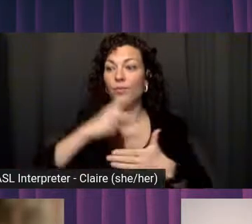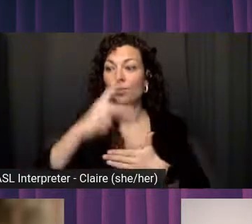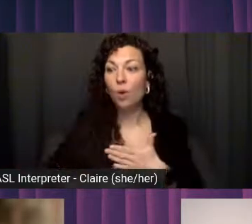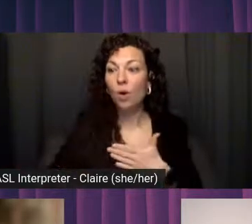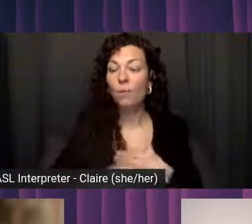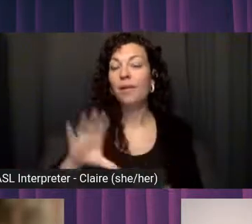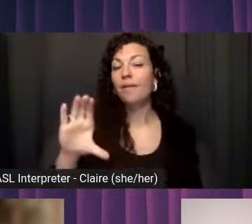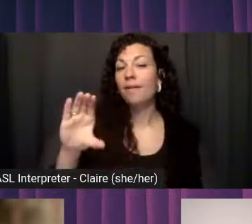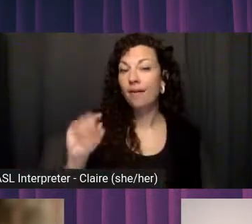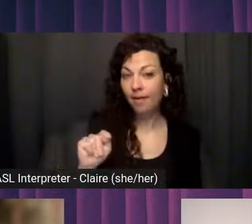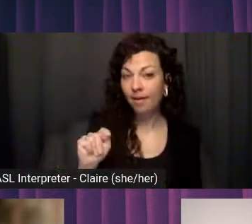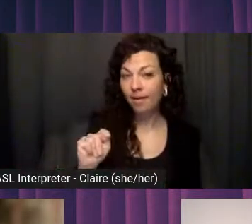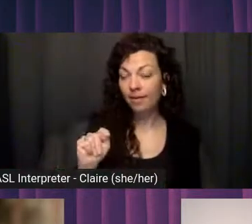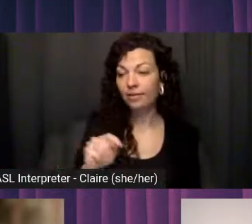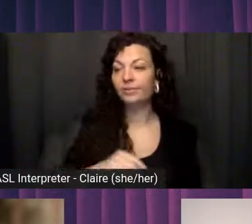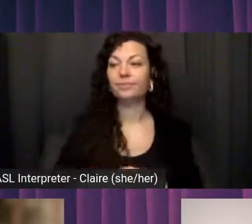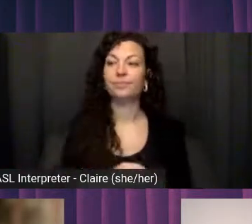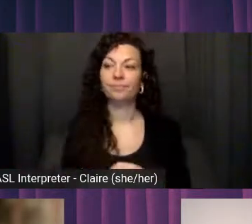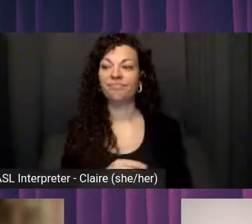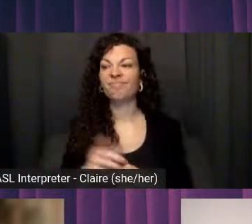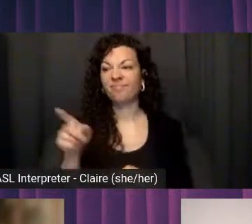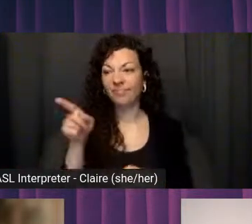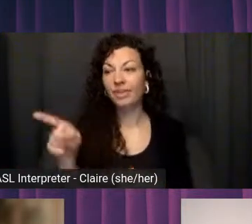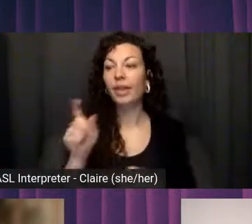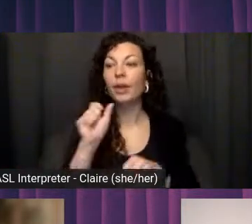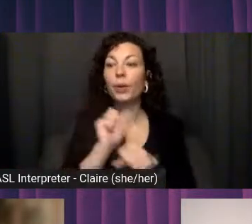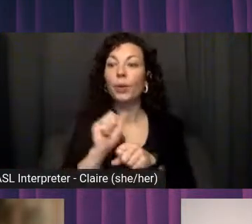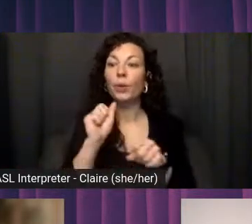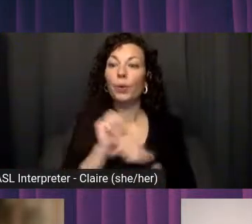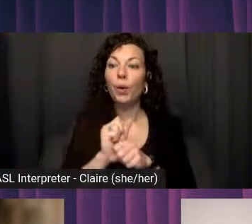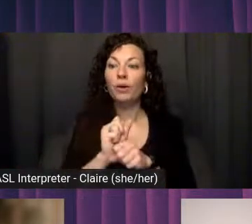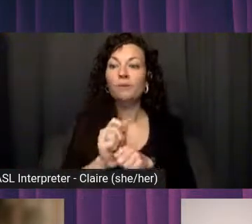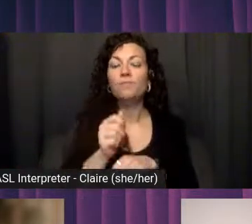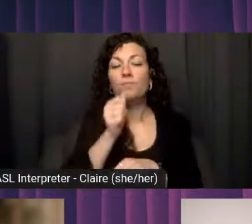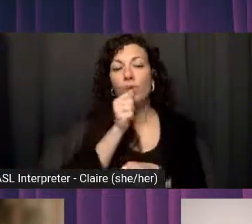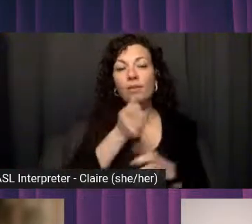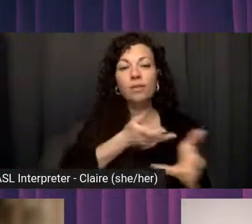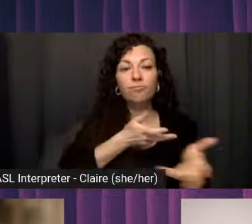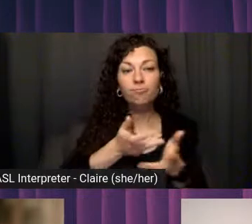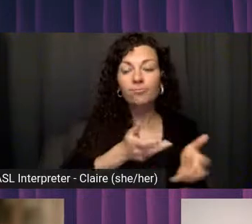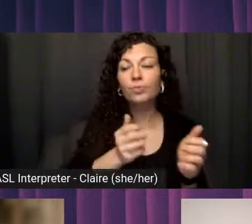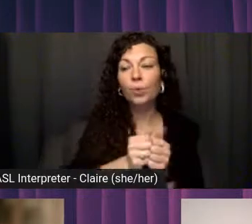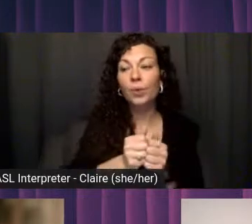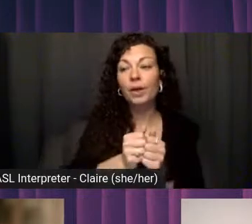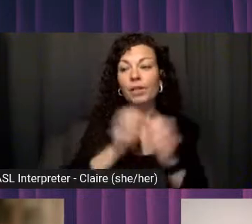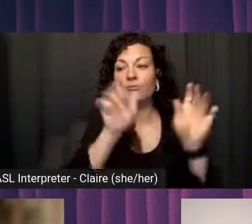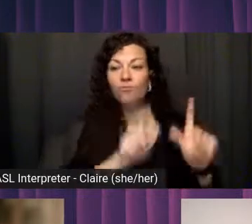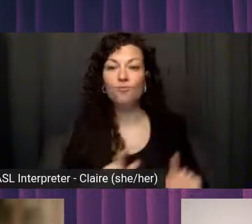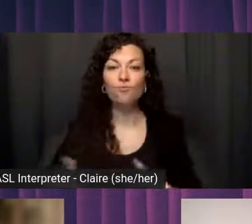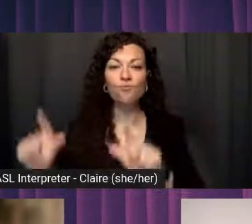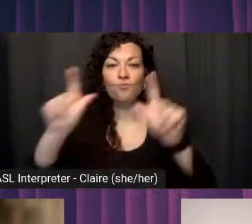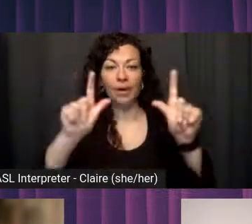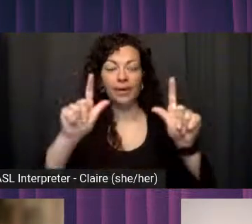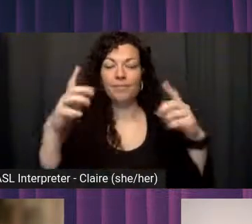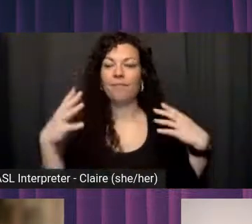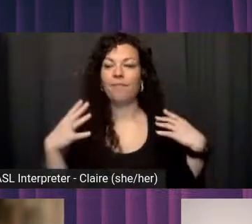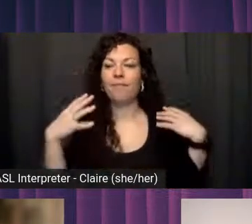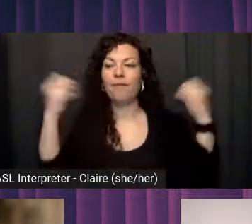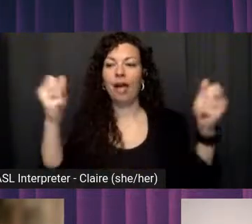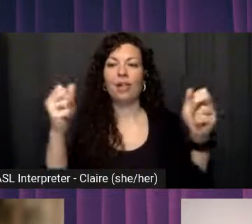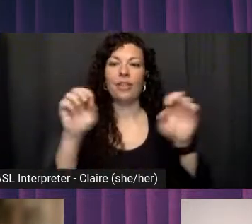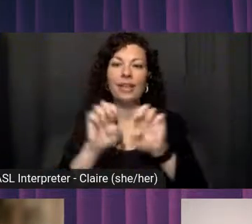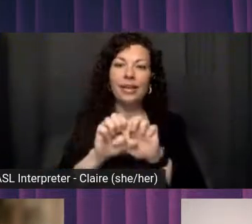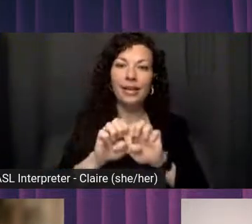private practice from a health equity framework. Thank you. Thank you for being here. I have some reports that my internet